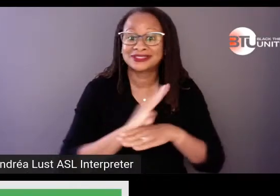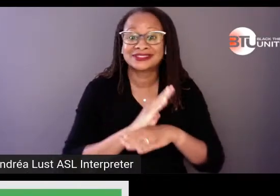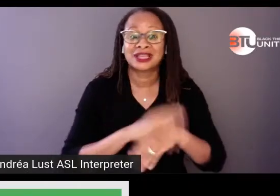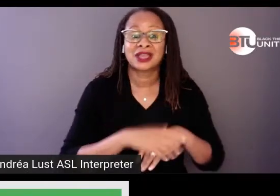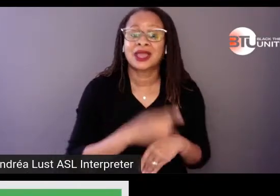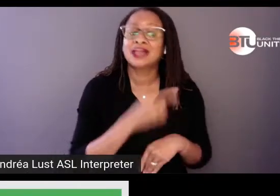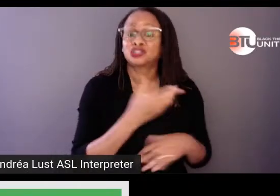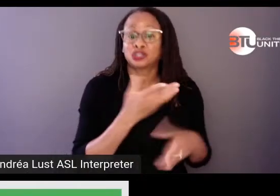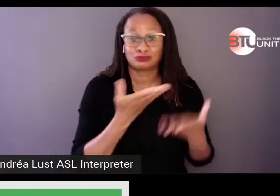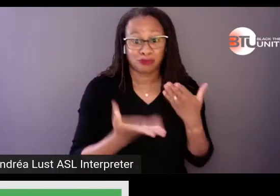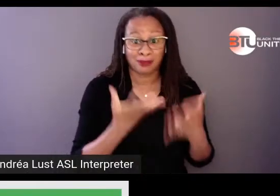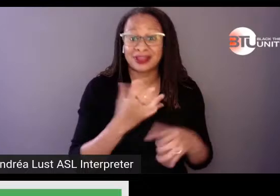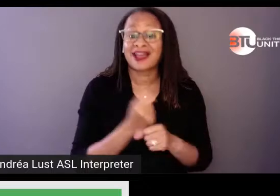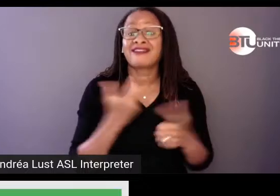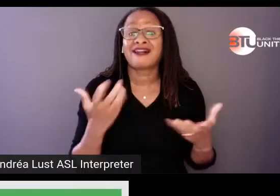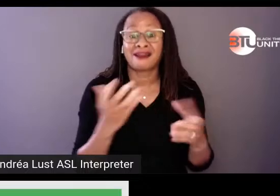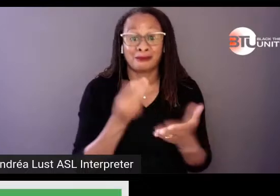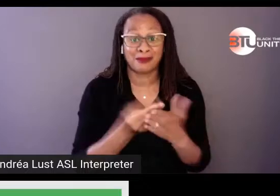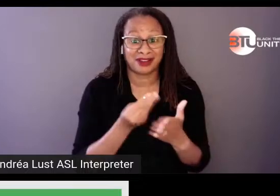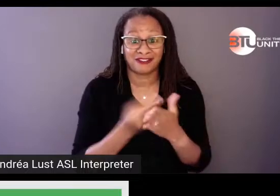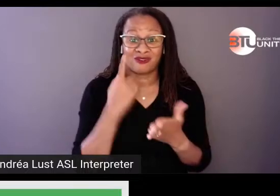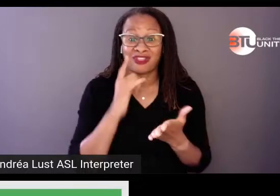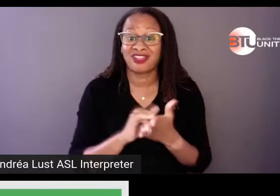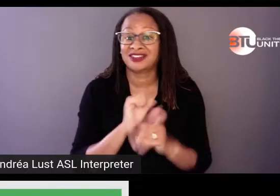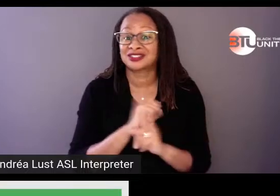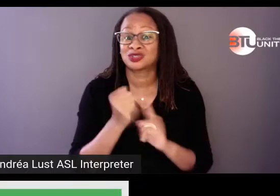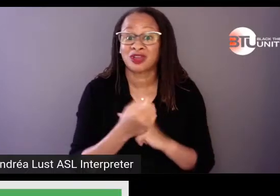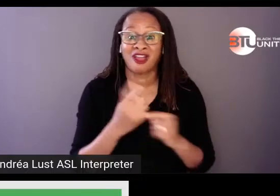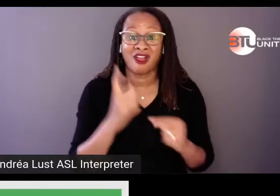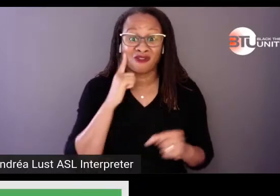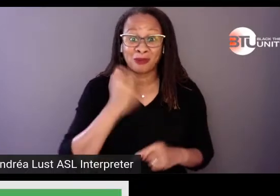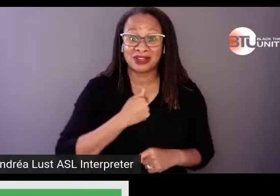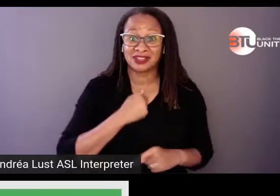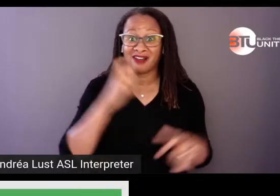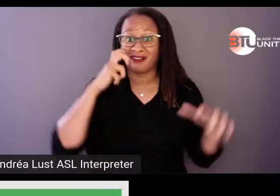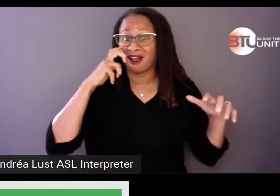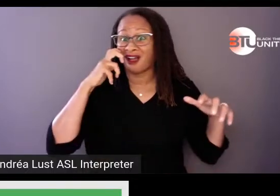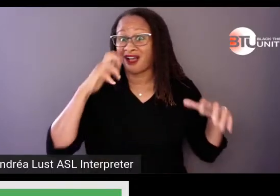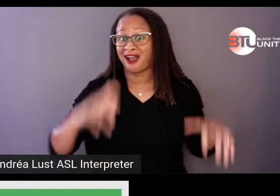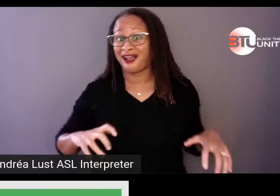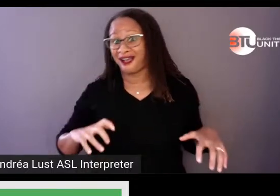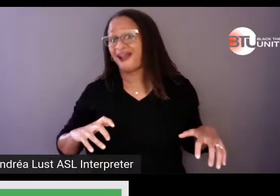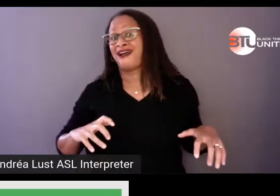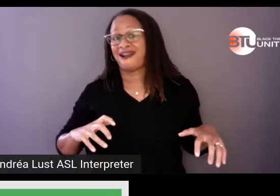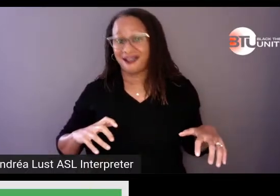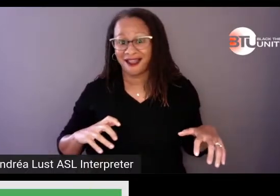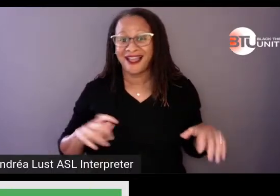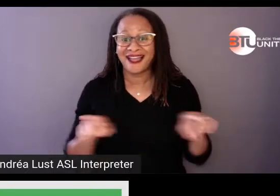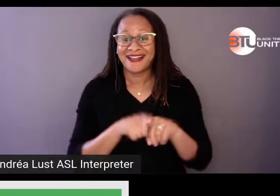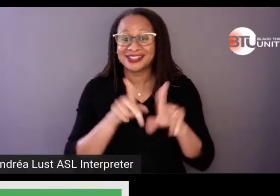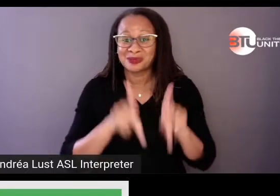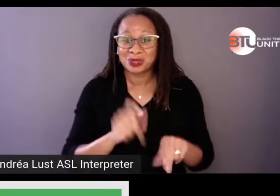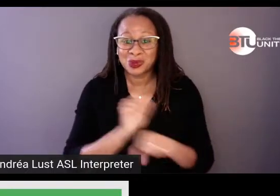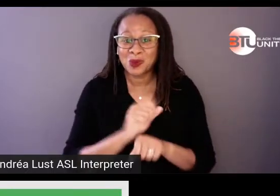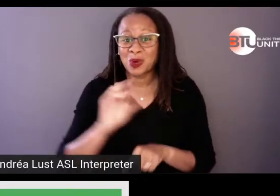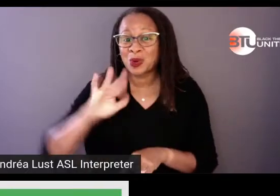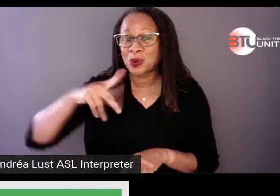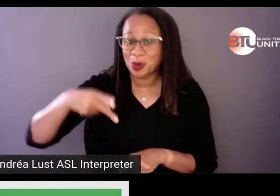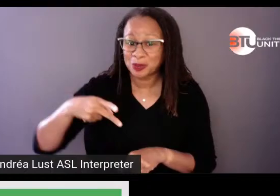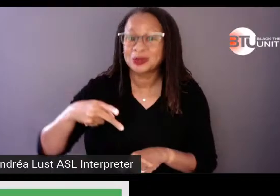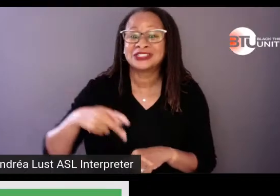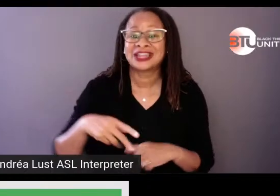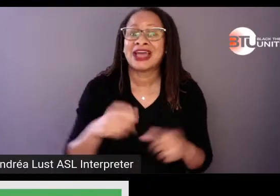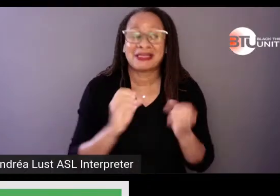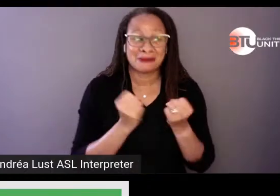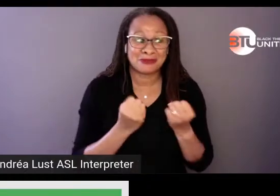probably got a lot of money from them. But that was mine. But for me, as someone who has worked in a corporation and knows the number of eyes that look at those